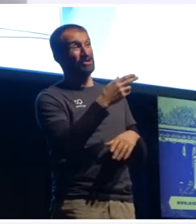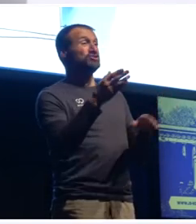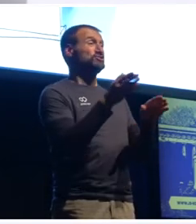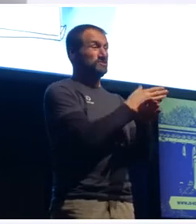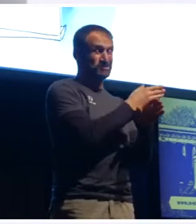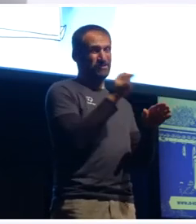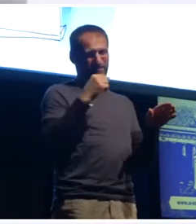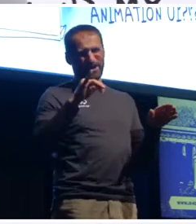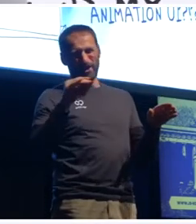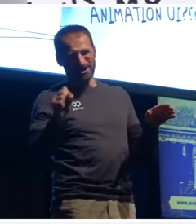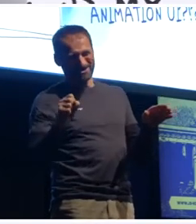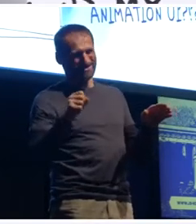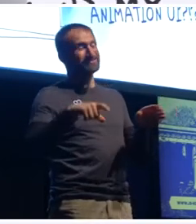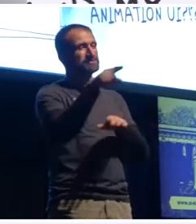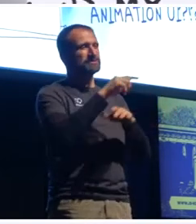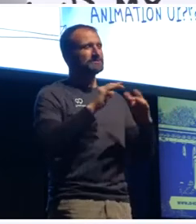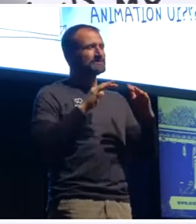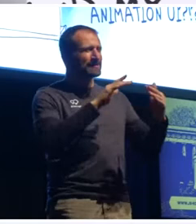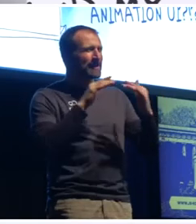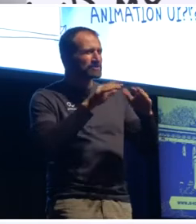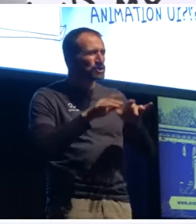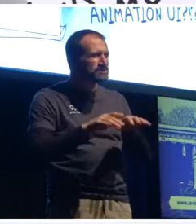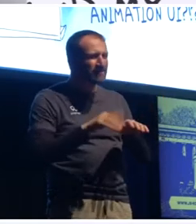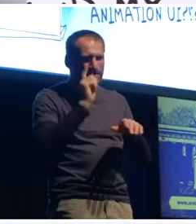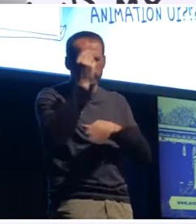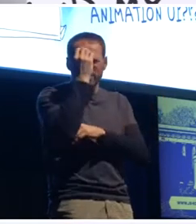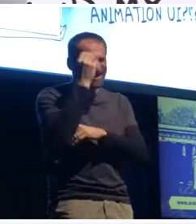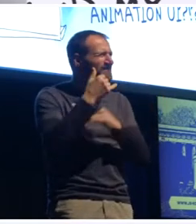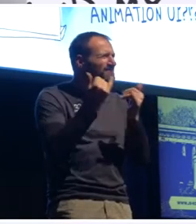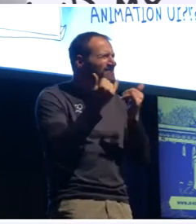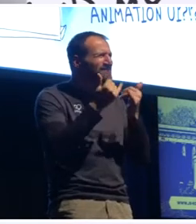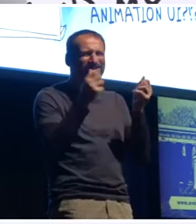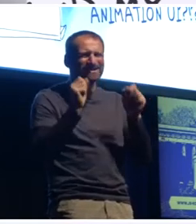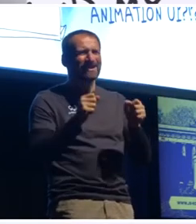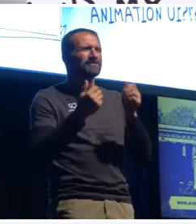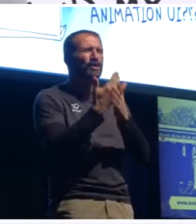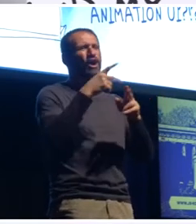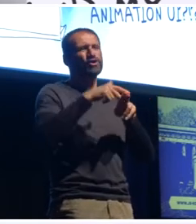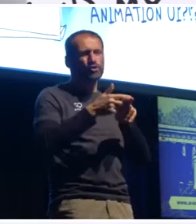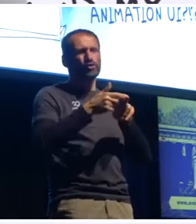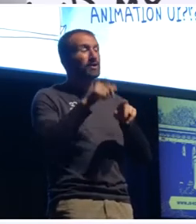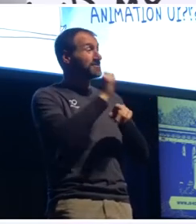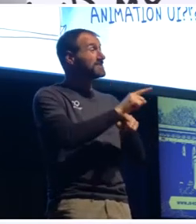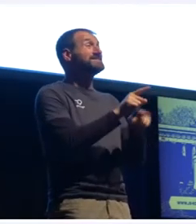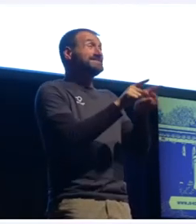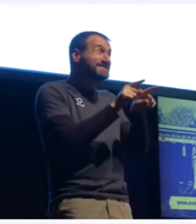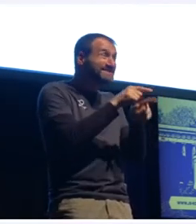iOS, interaction developers had to find or make other tools to do the same things with the iPhone's browser that they were doing on